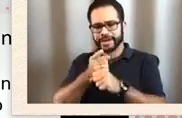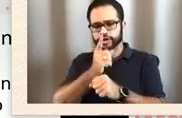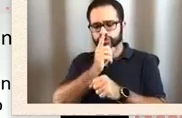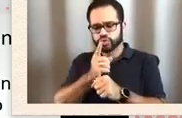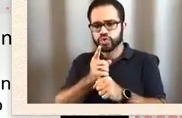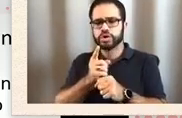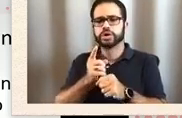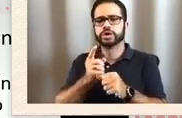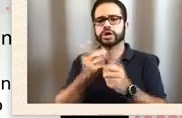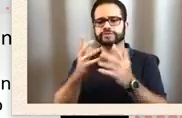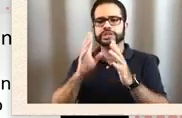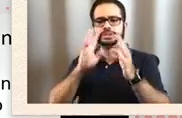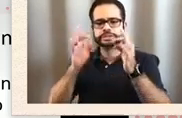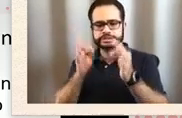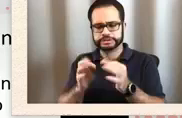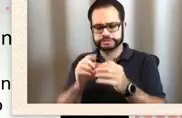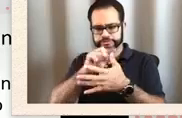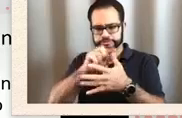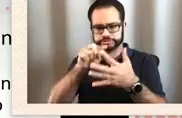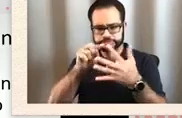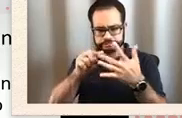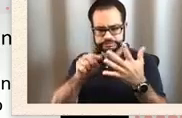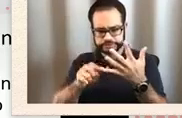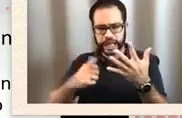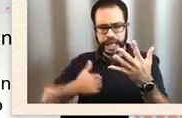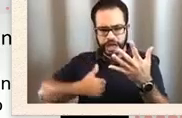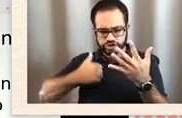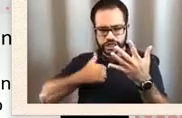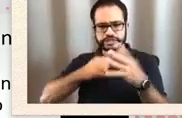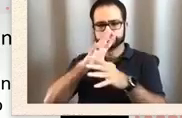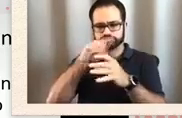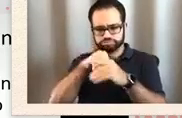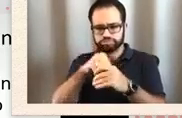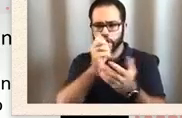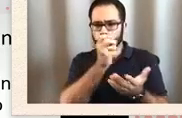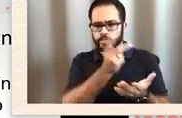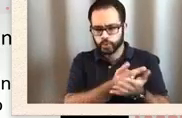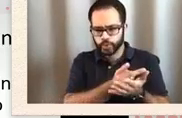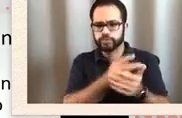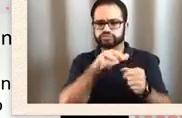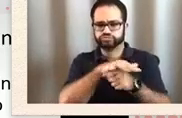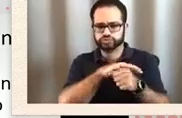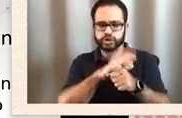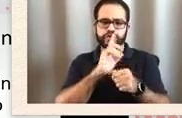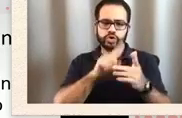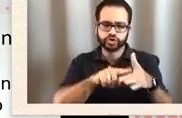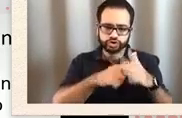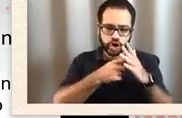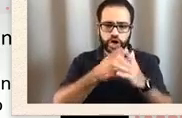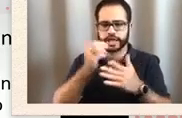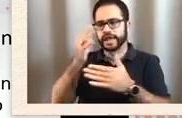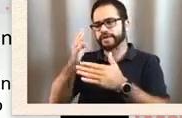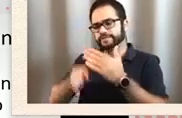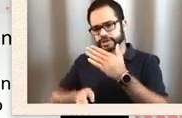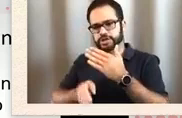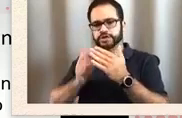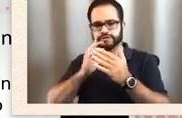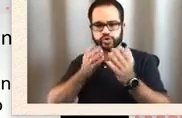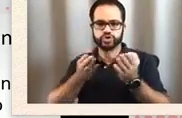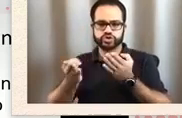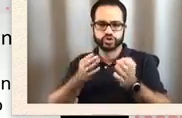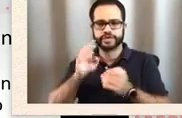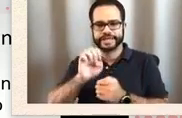these addresses, these locations are approved locations for the starting and the finishing of delivery of an EVV